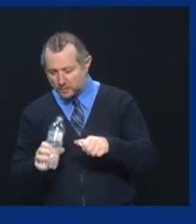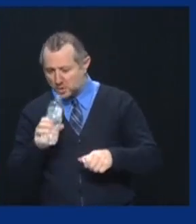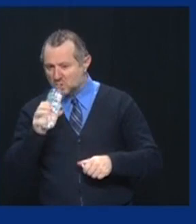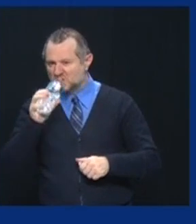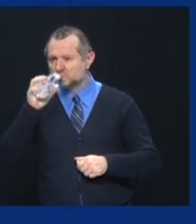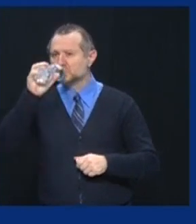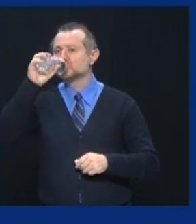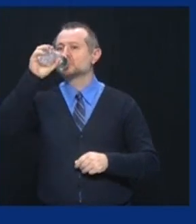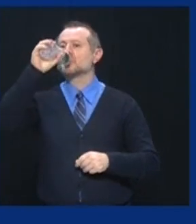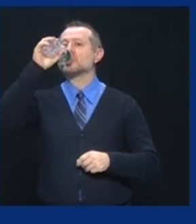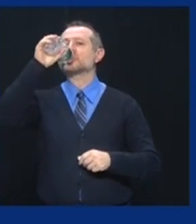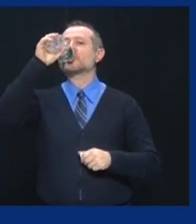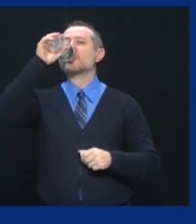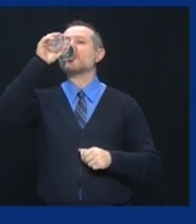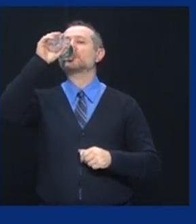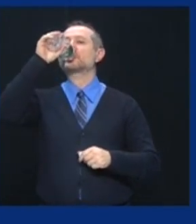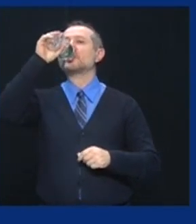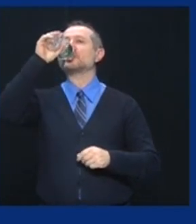Q&A roster.